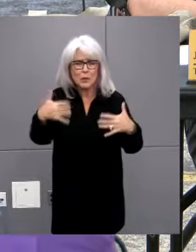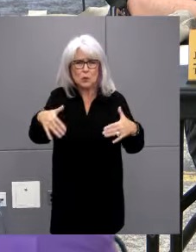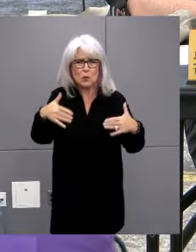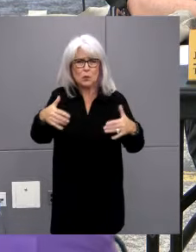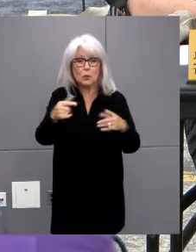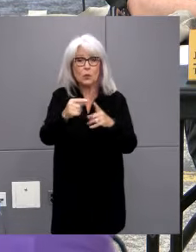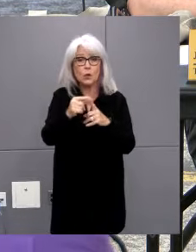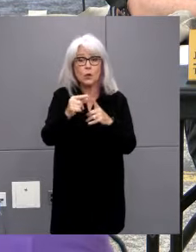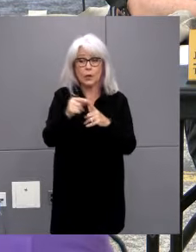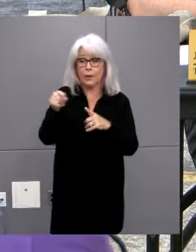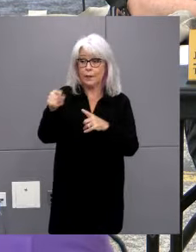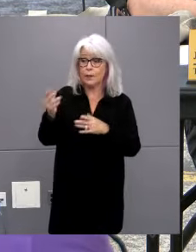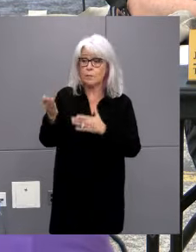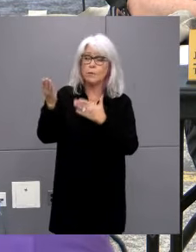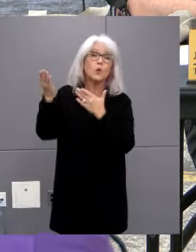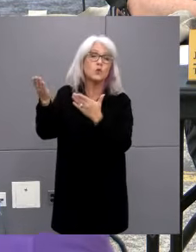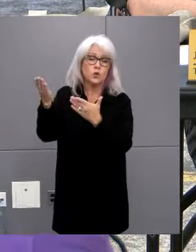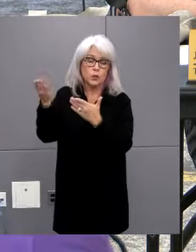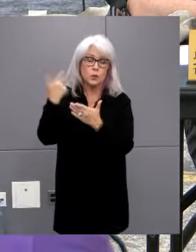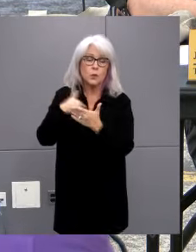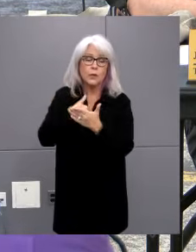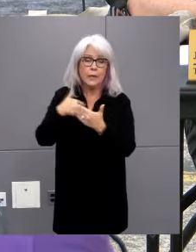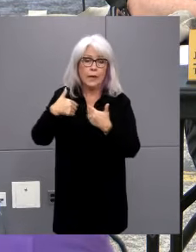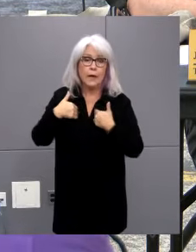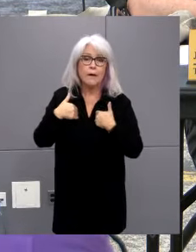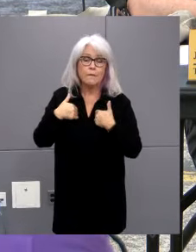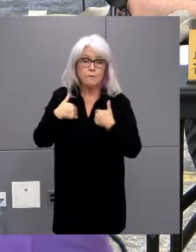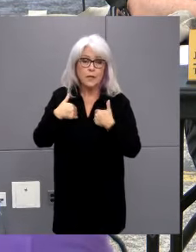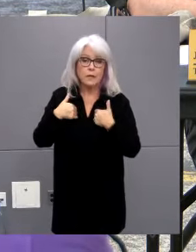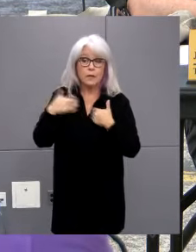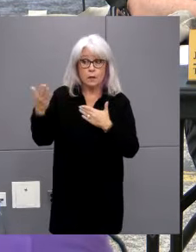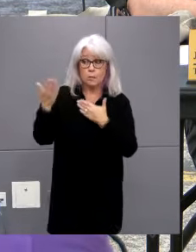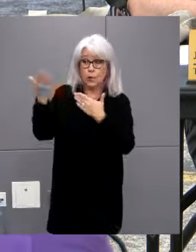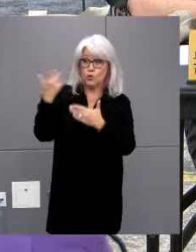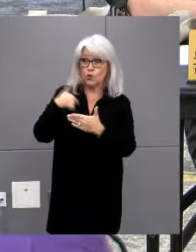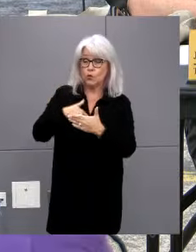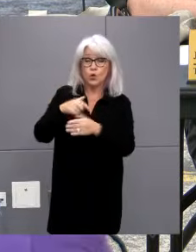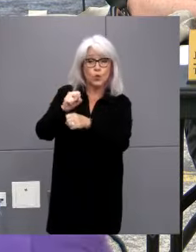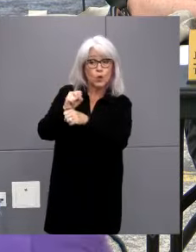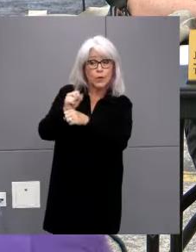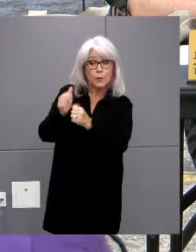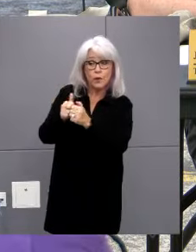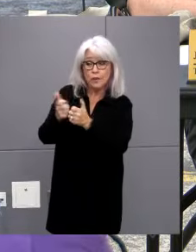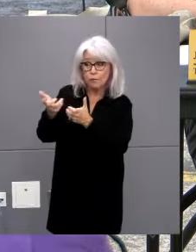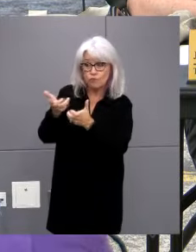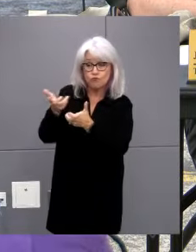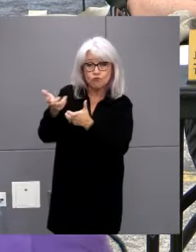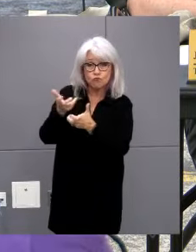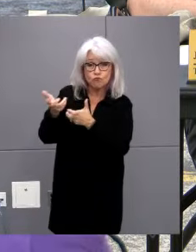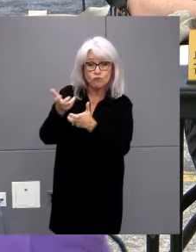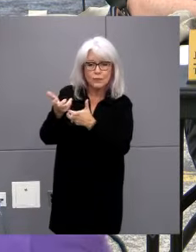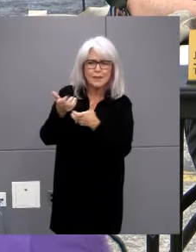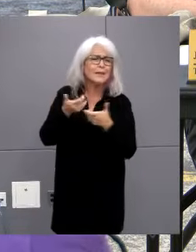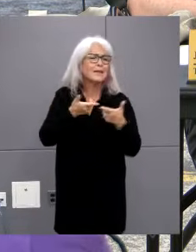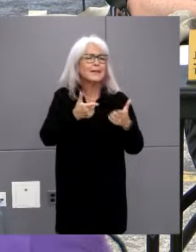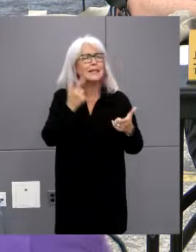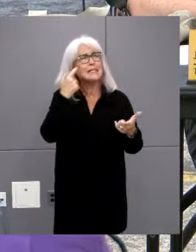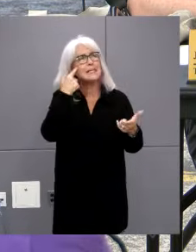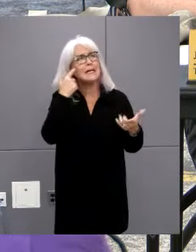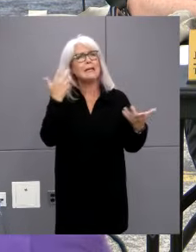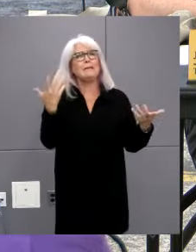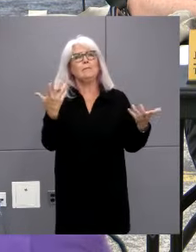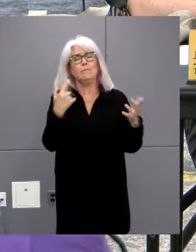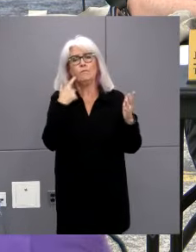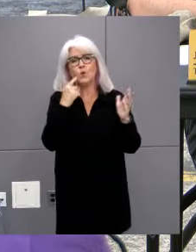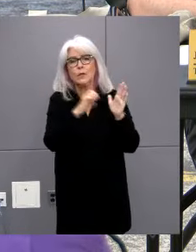Okay, this motion, we have a motion that we're dealing with hypothetically. Let's suppose, just for instance,